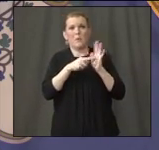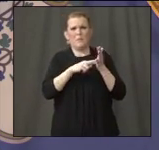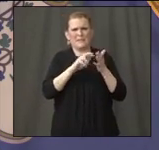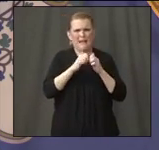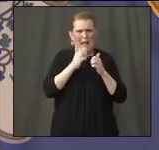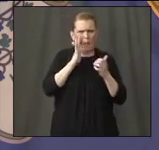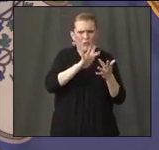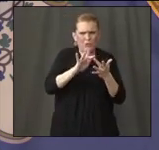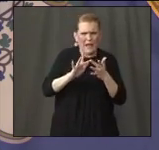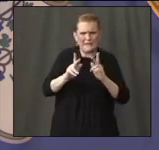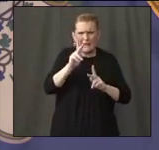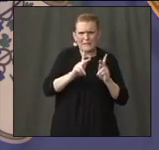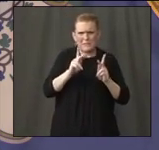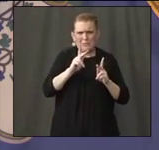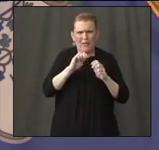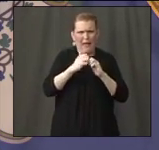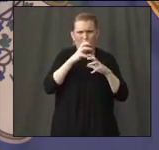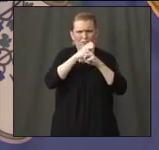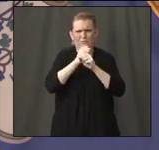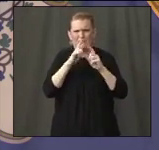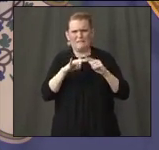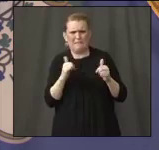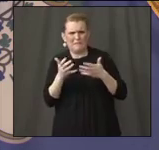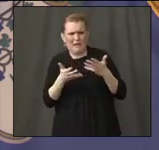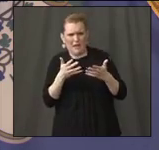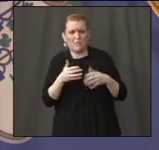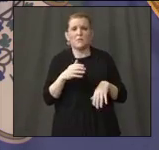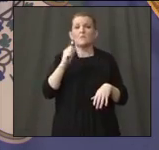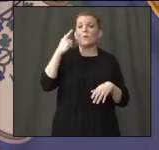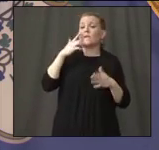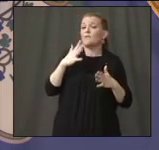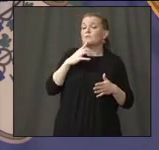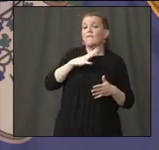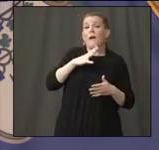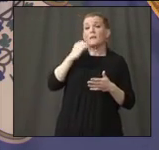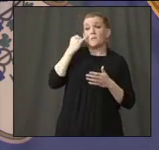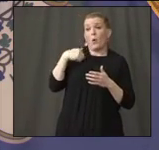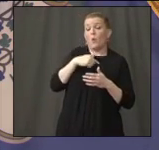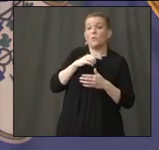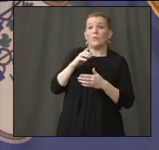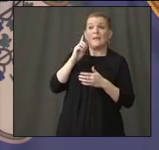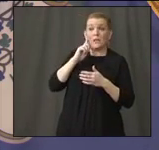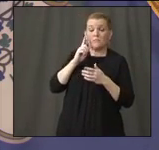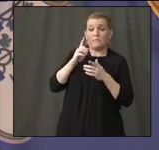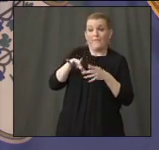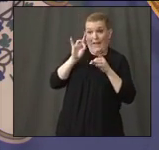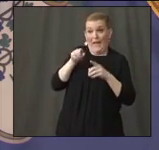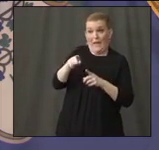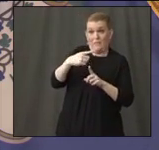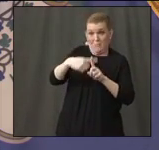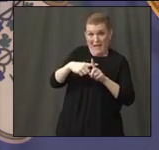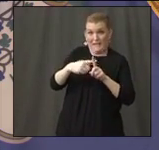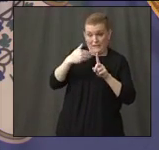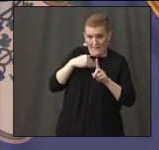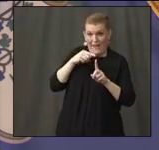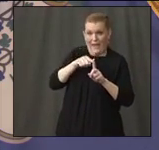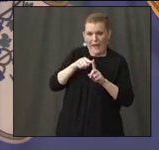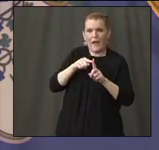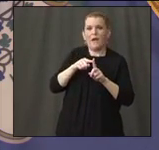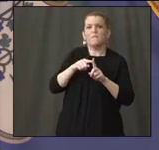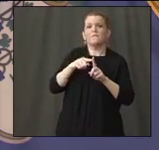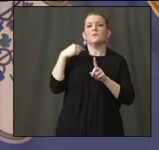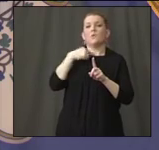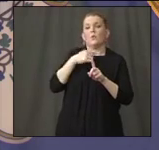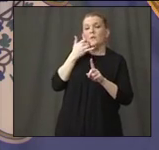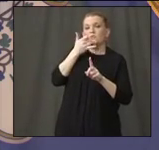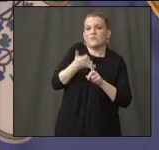serious contact with so they can be warned. Nobody knows who gave you that name, just that you've been in contact with somebody. And they